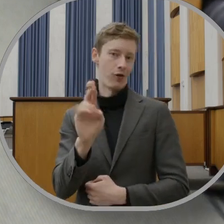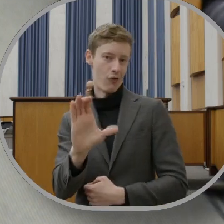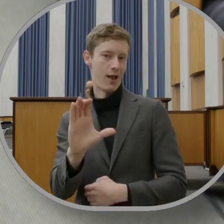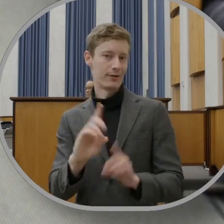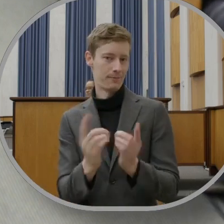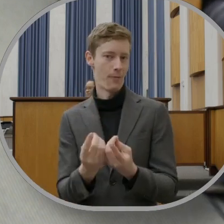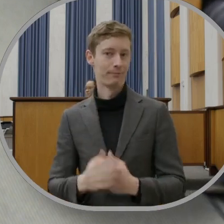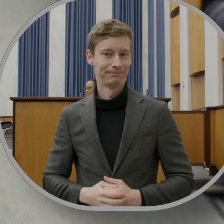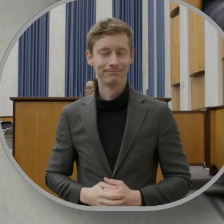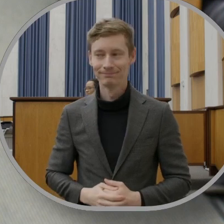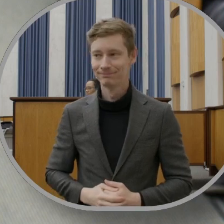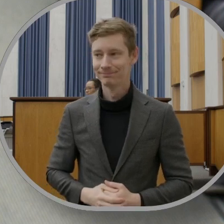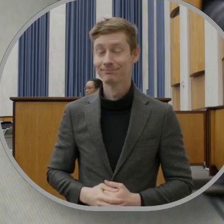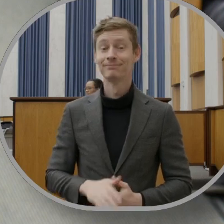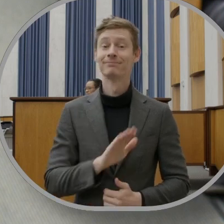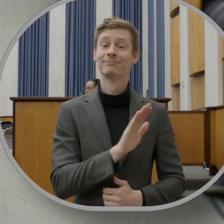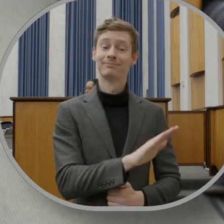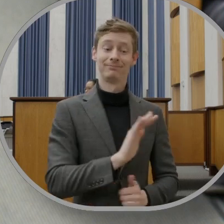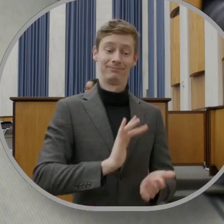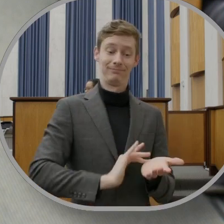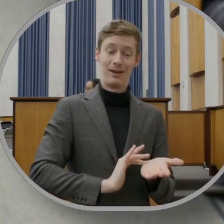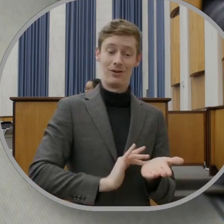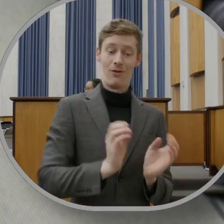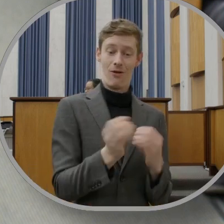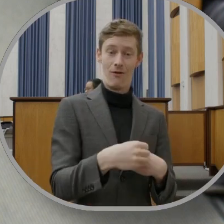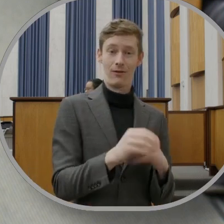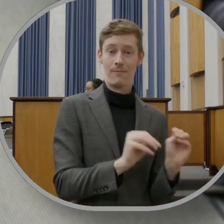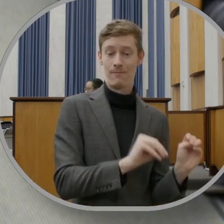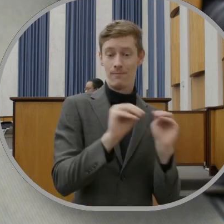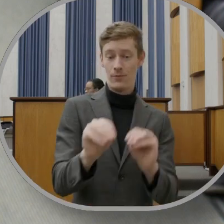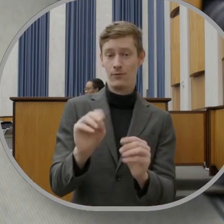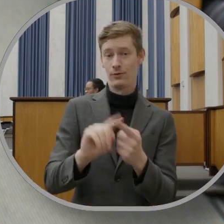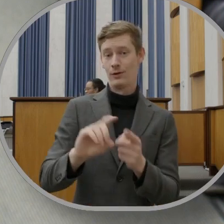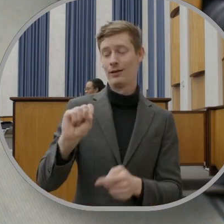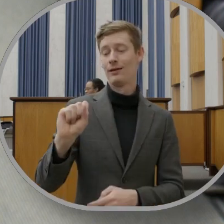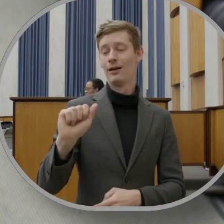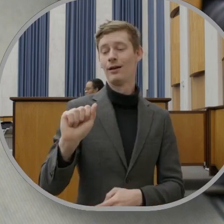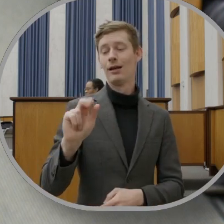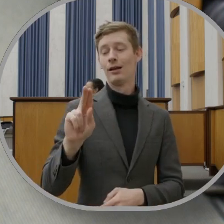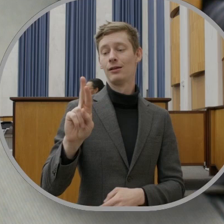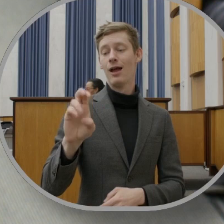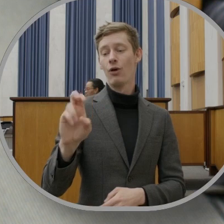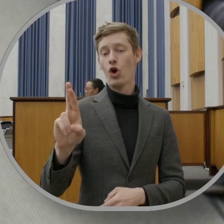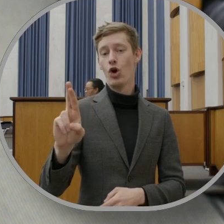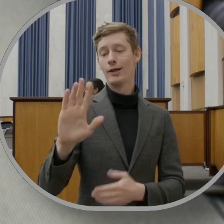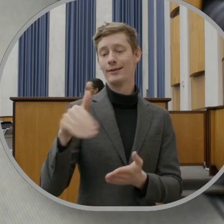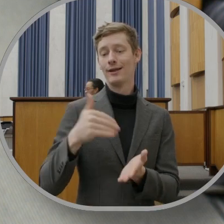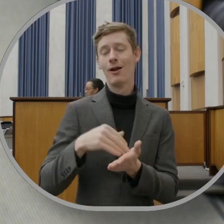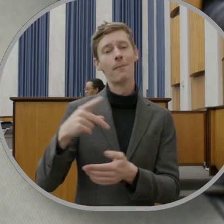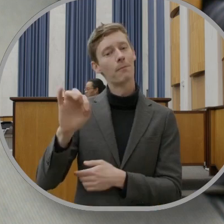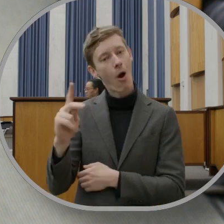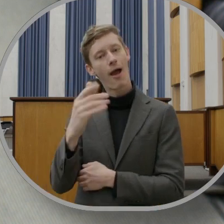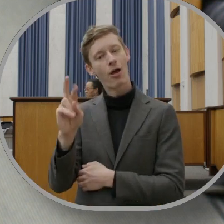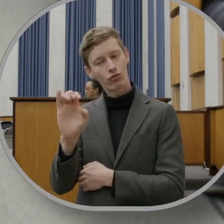As Bon Secours moves their medical offices to a new site at the Sauer Center, Parks and Rec can adapt the space for